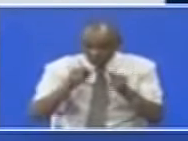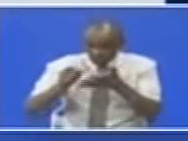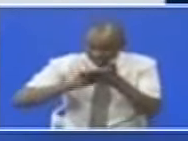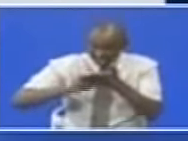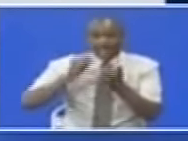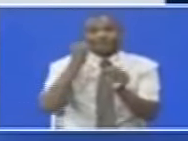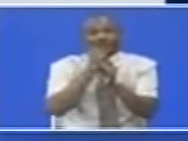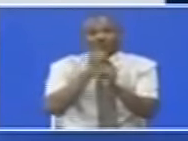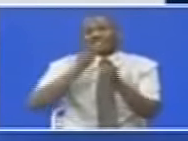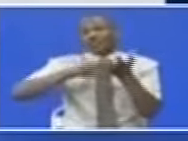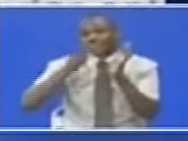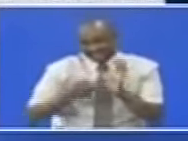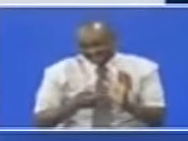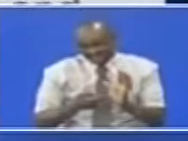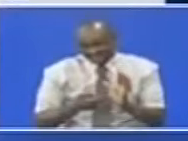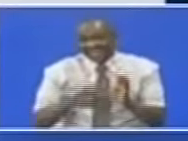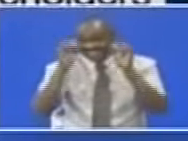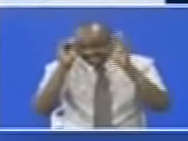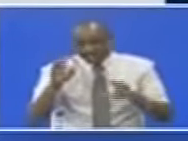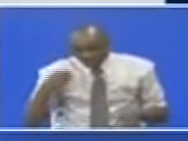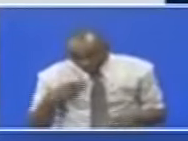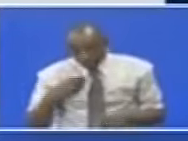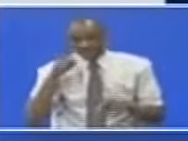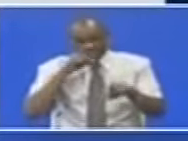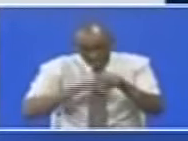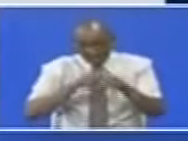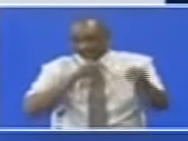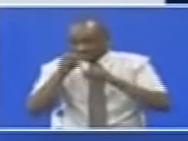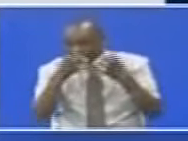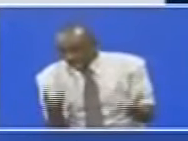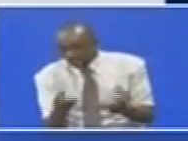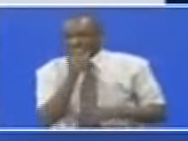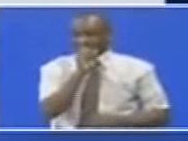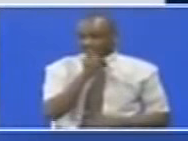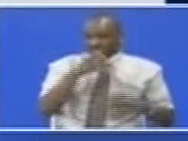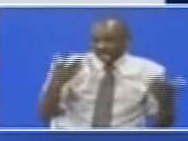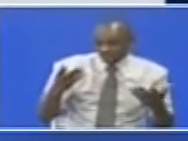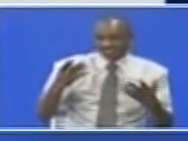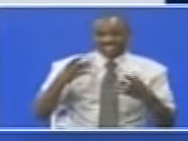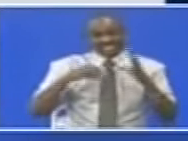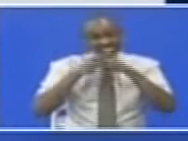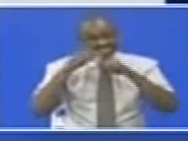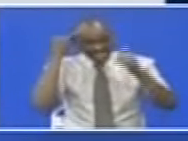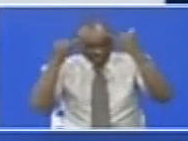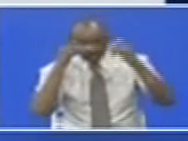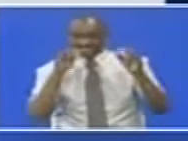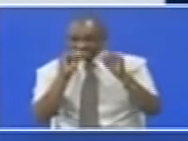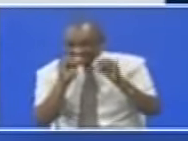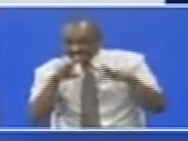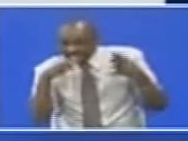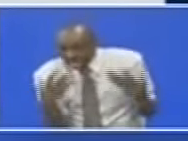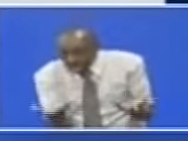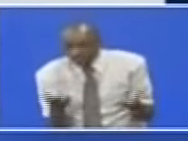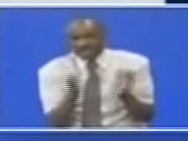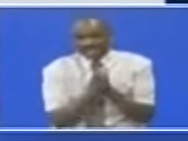performance contracts. The teachers will be appraised on time management, discipline, creativity in teaching, and even output